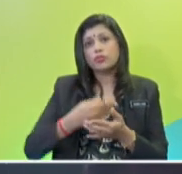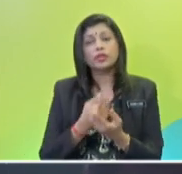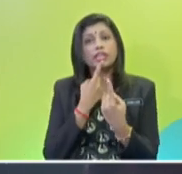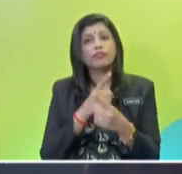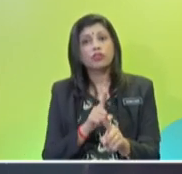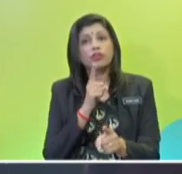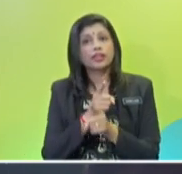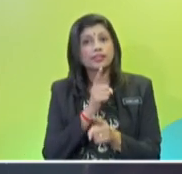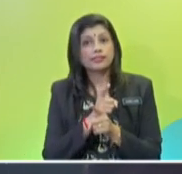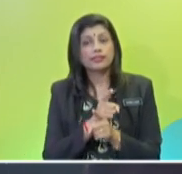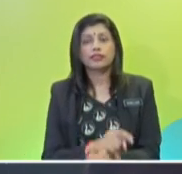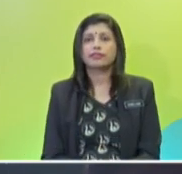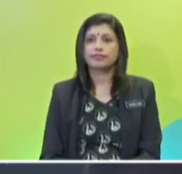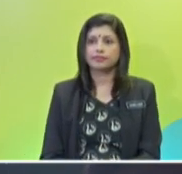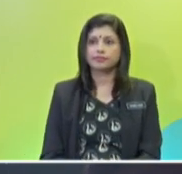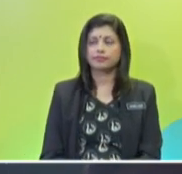gets a star. Okay.